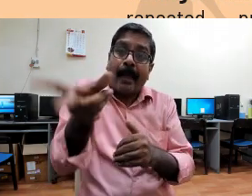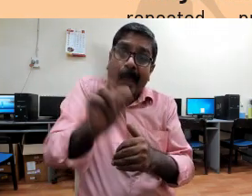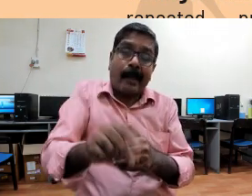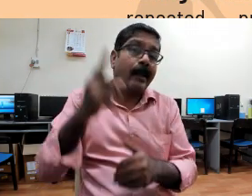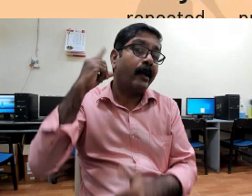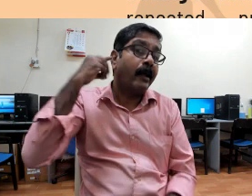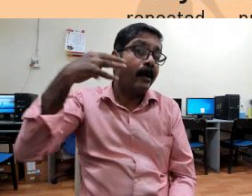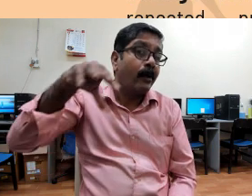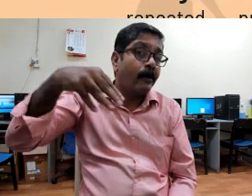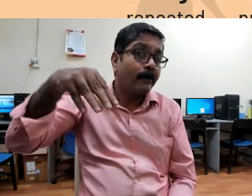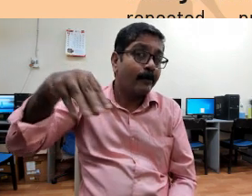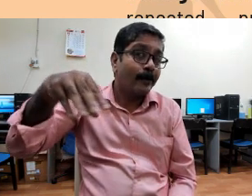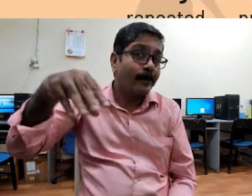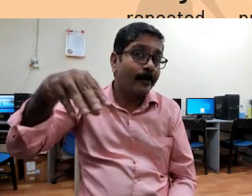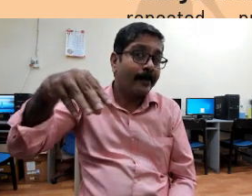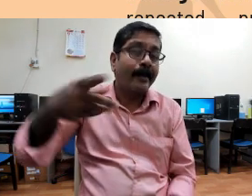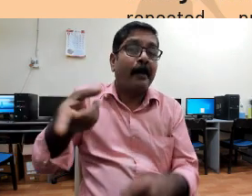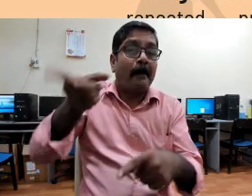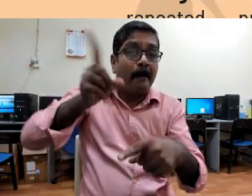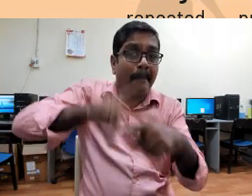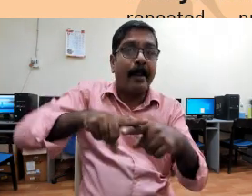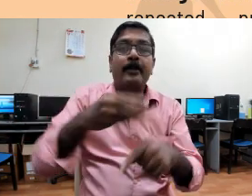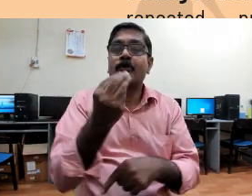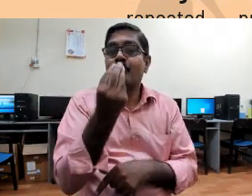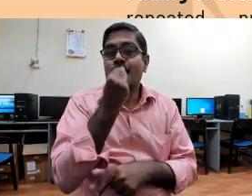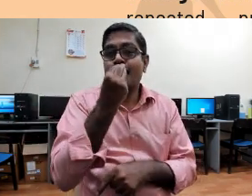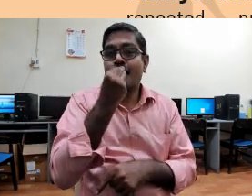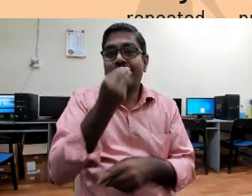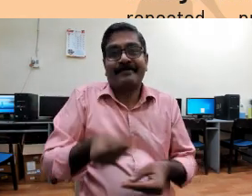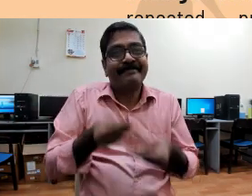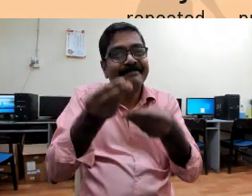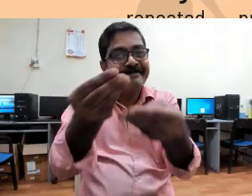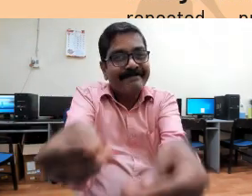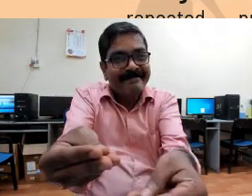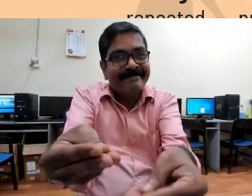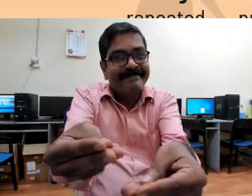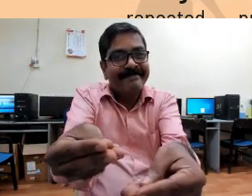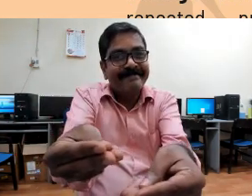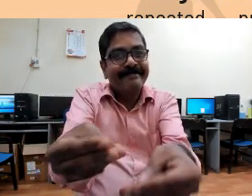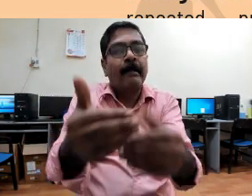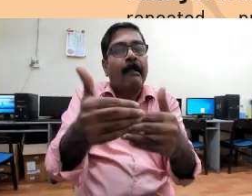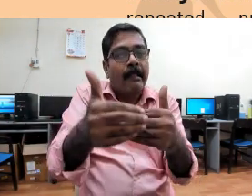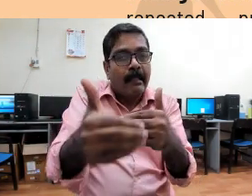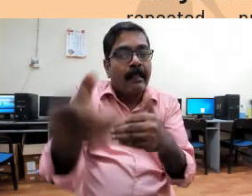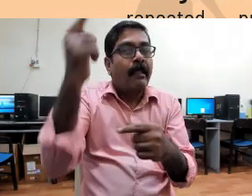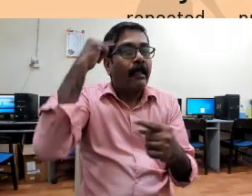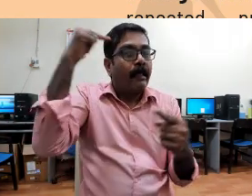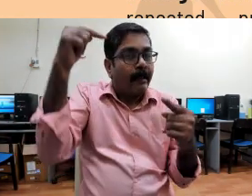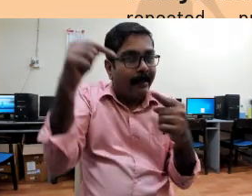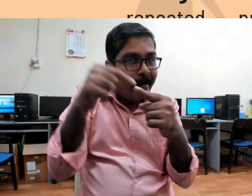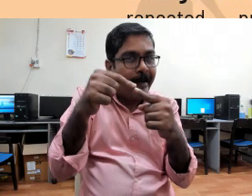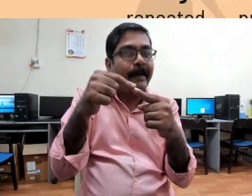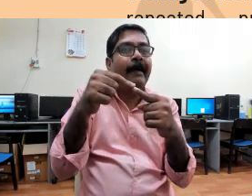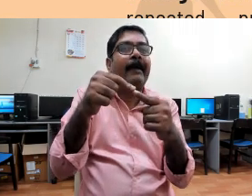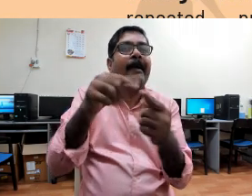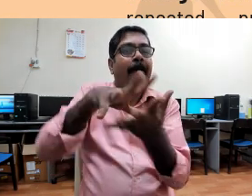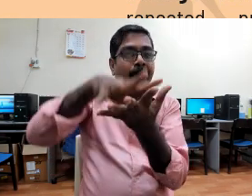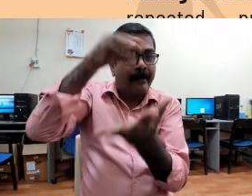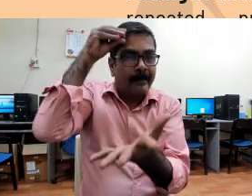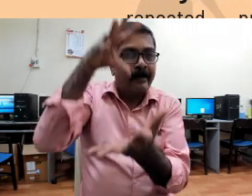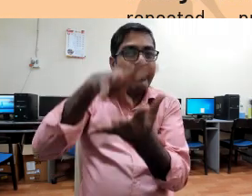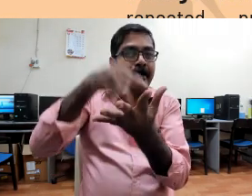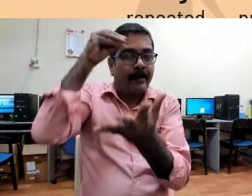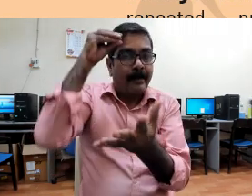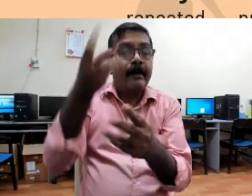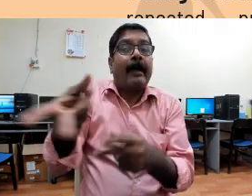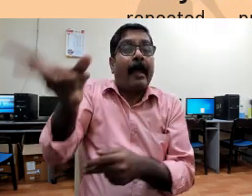bell. That is fading. Spontaneous recovery is if after extinction